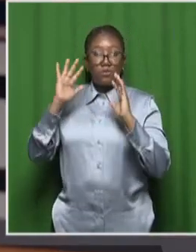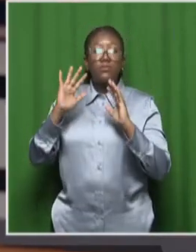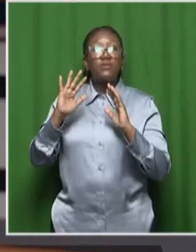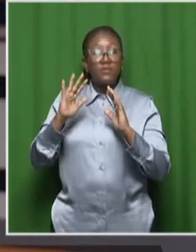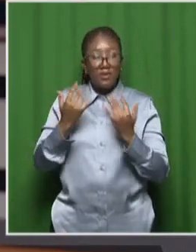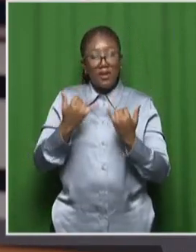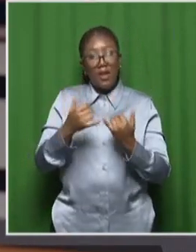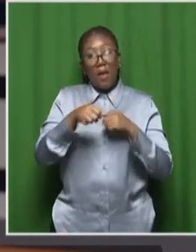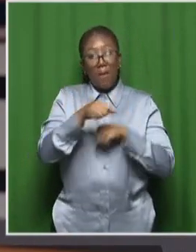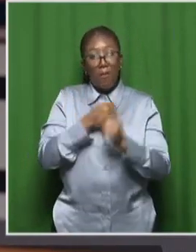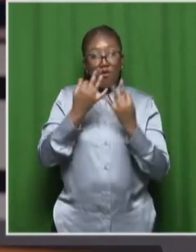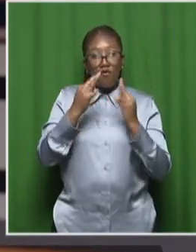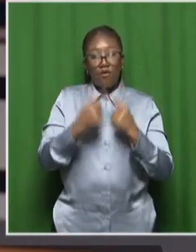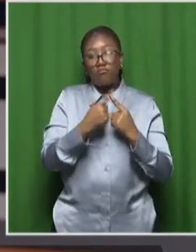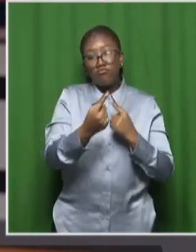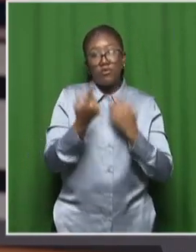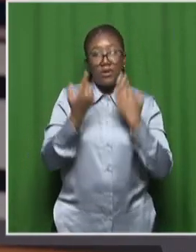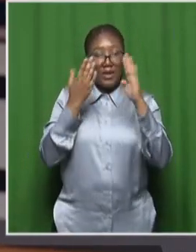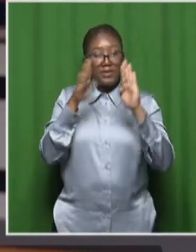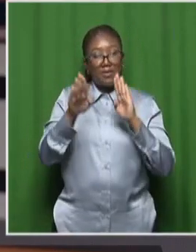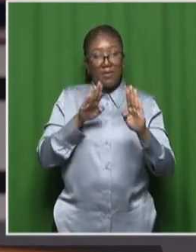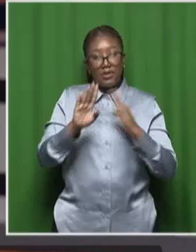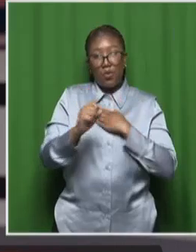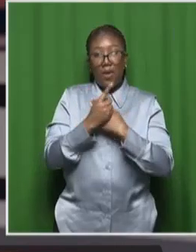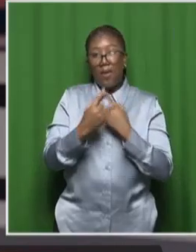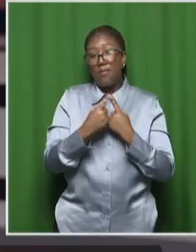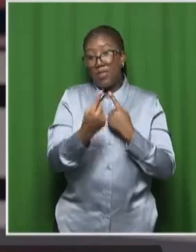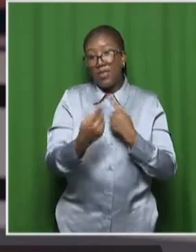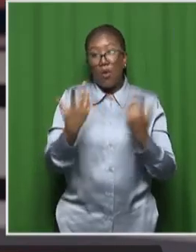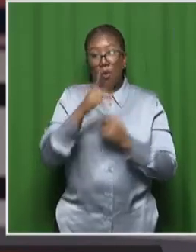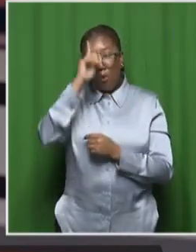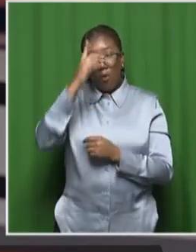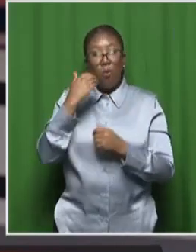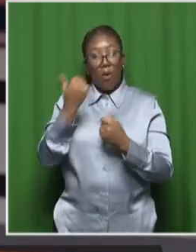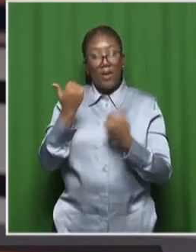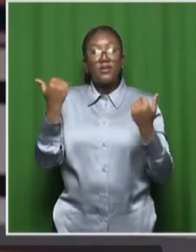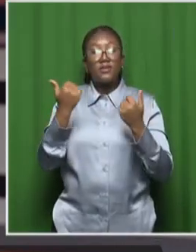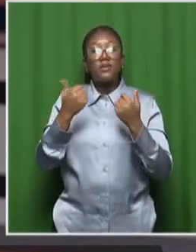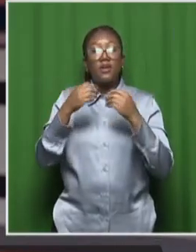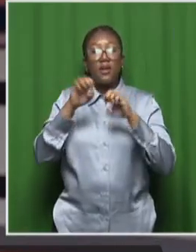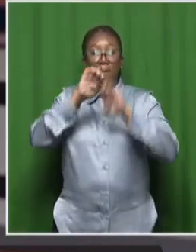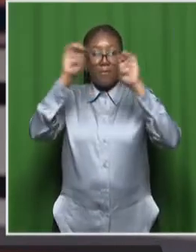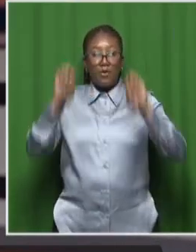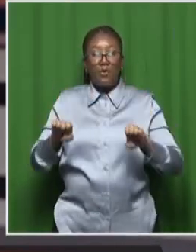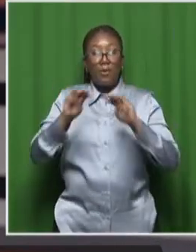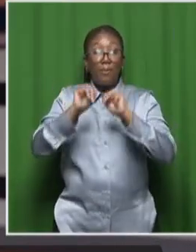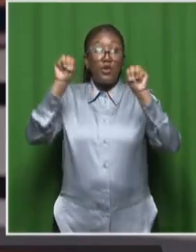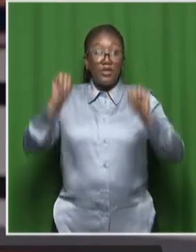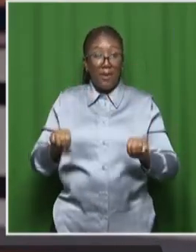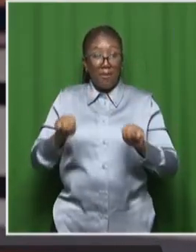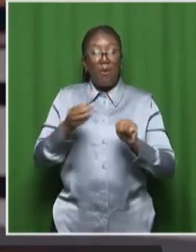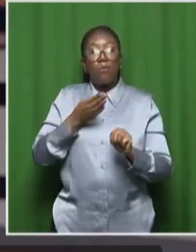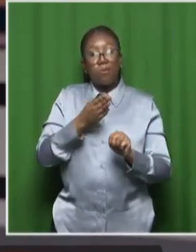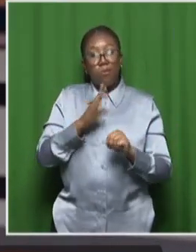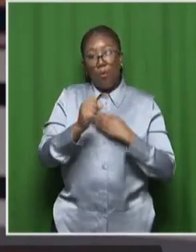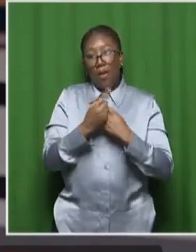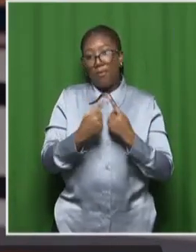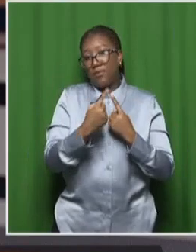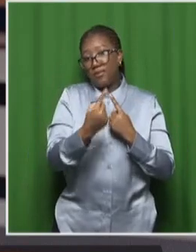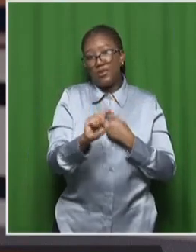Free Generation of Hope, that exhibition at the Apartheid Museum. It's a must-see for anyone interested in understanding our